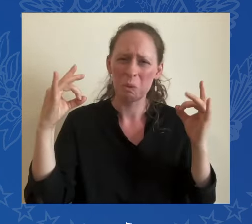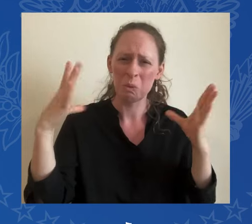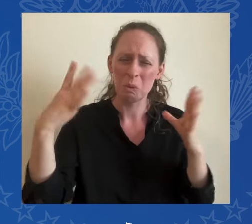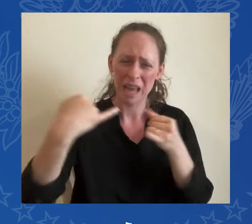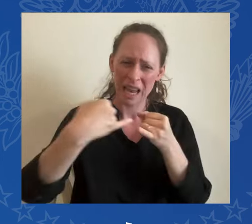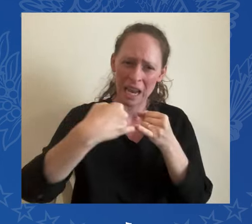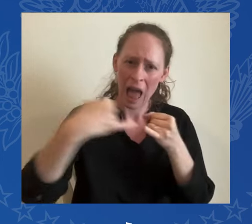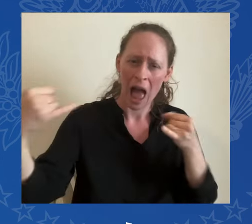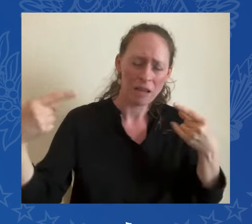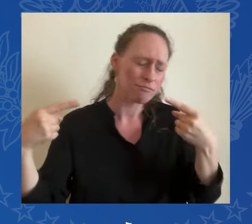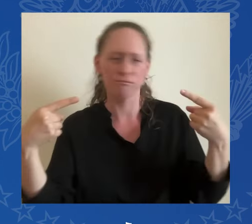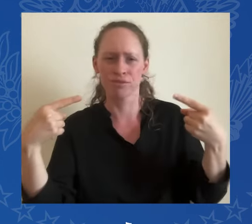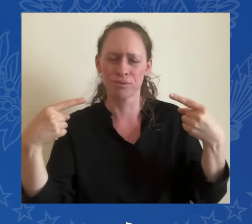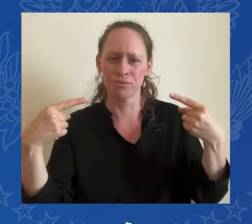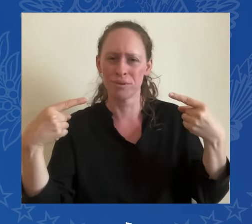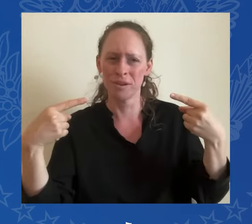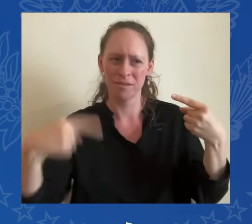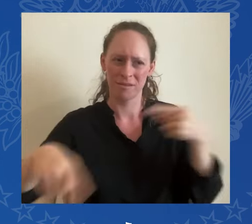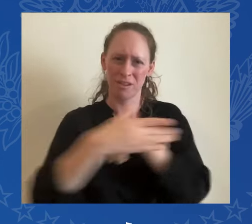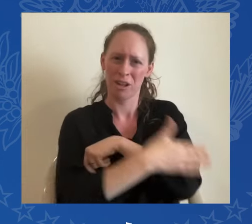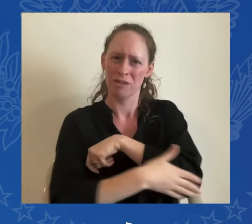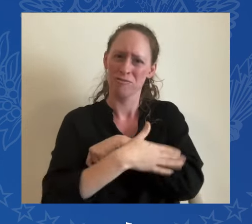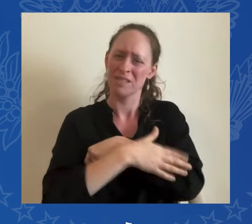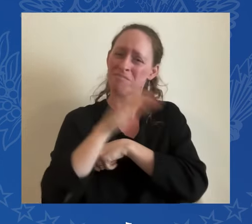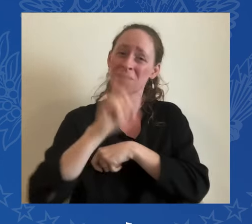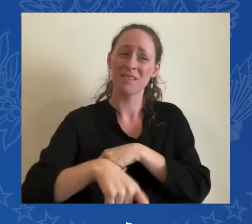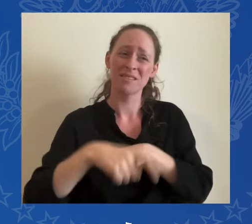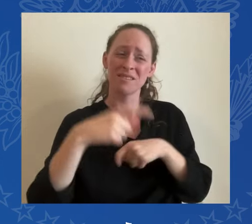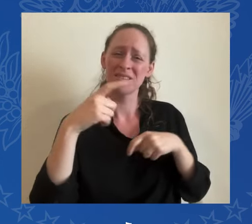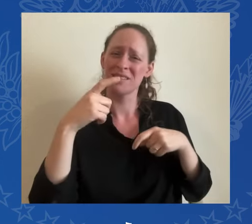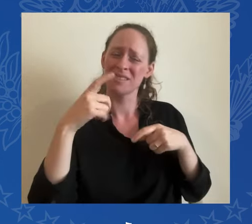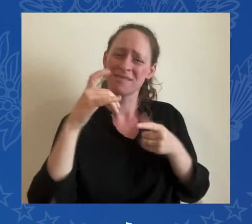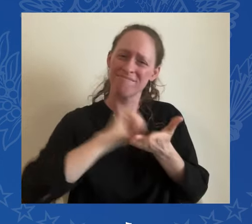that are necessary to prevent this from ever happening again.